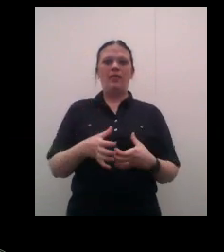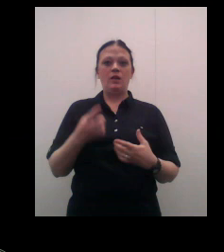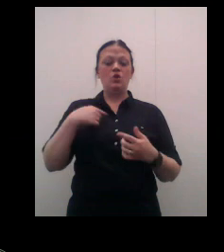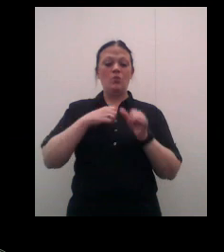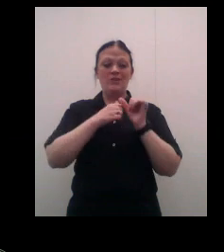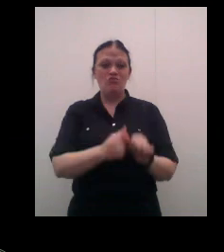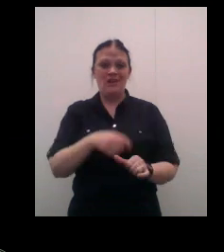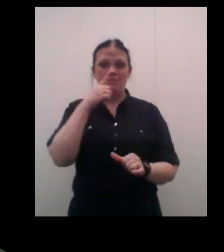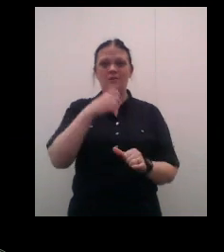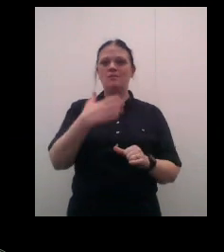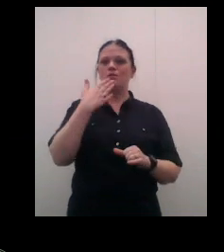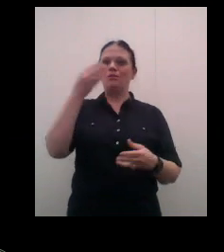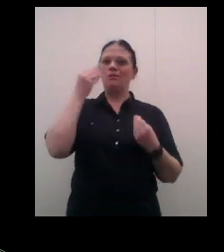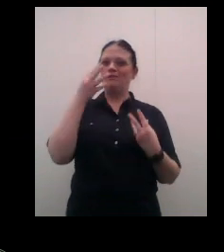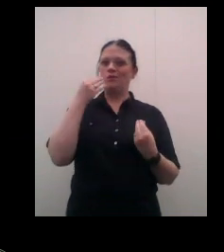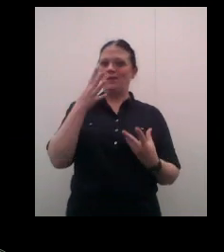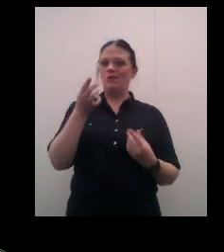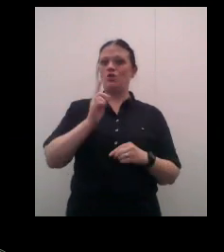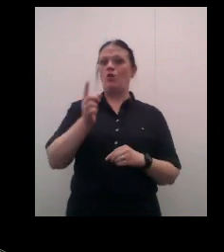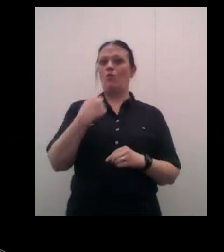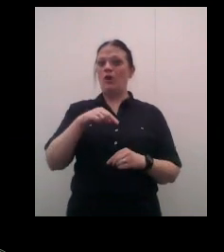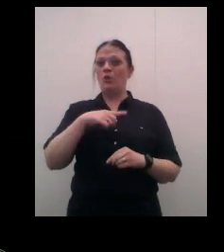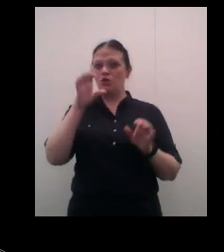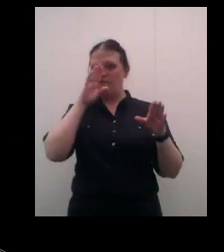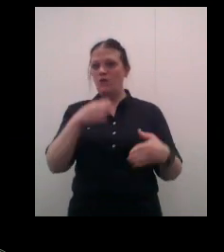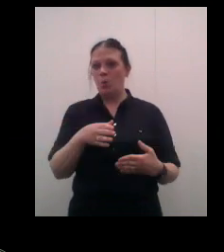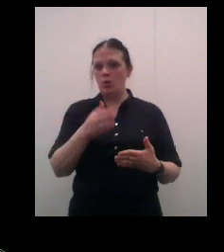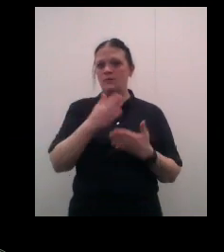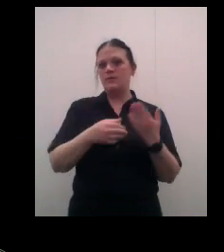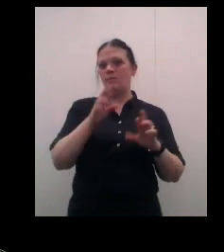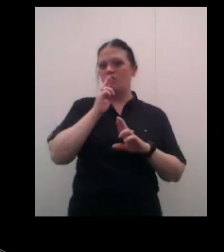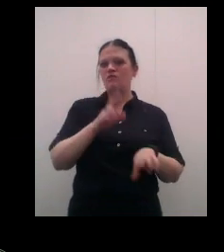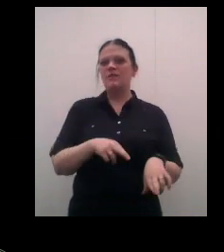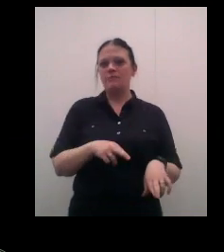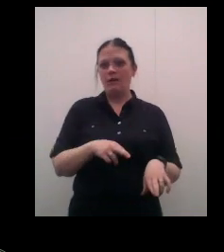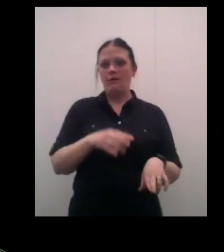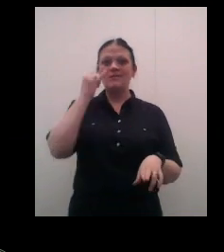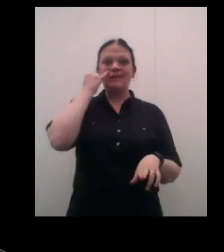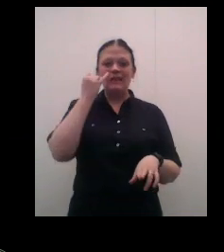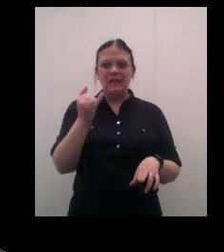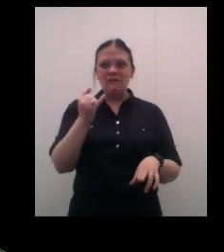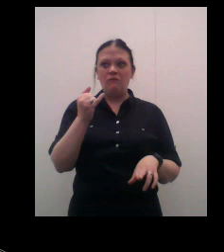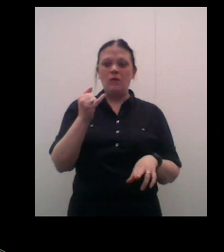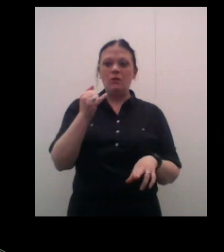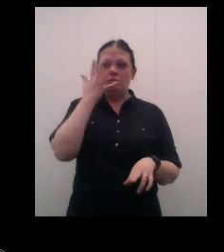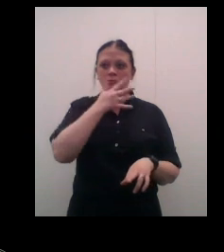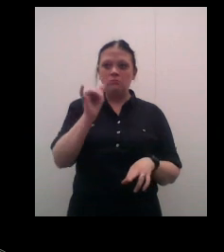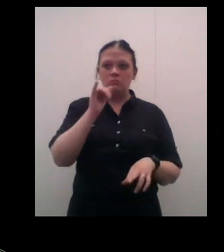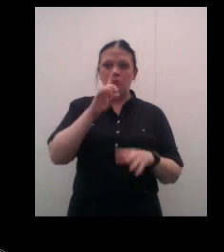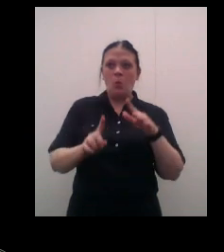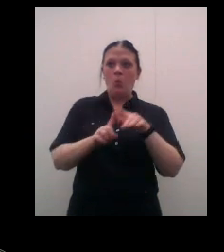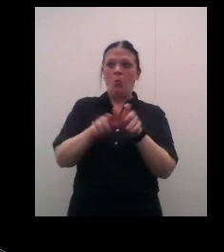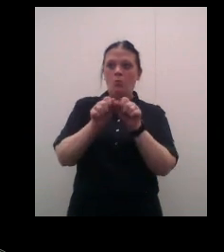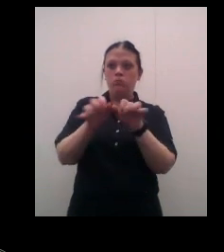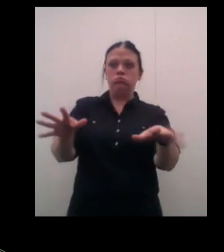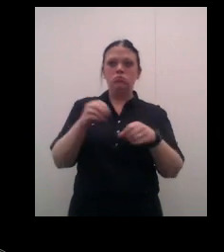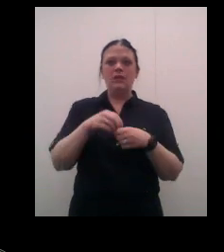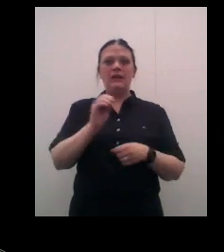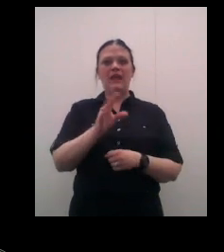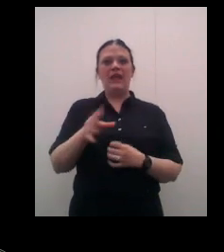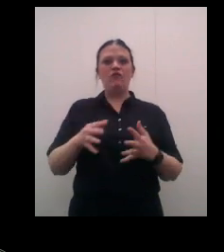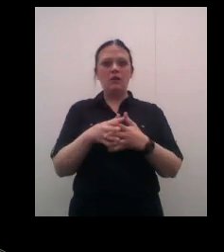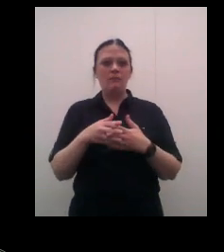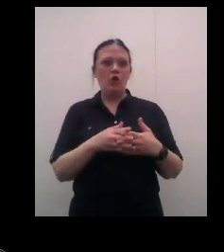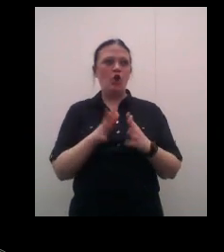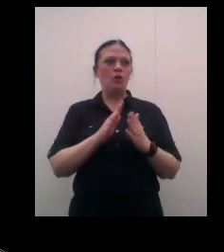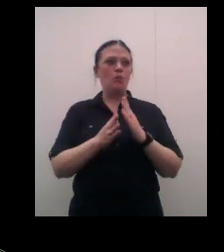it gives us good information on where we should be focusing some of our responses if there appears to be an outbreak in an African American community or a